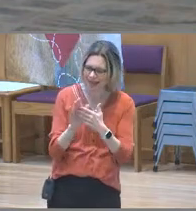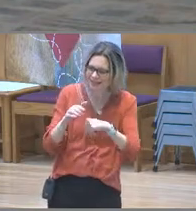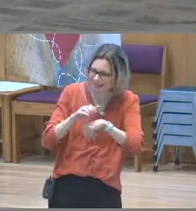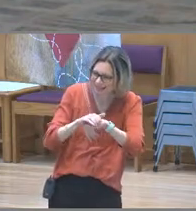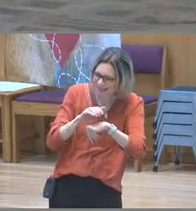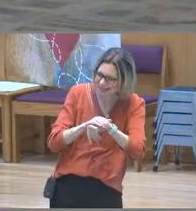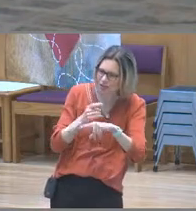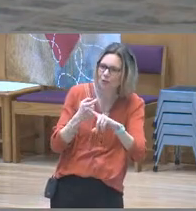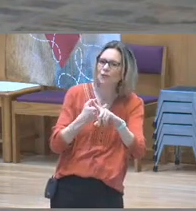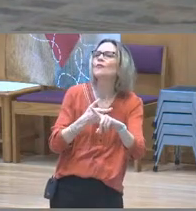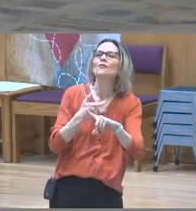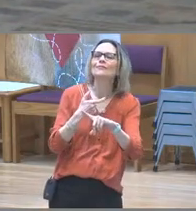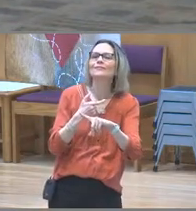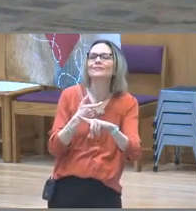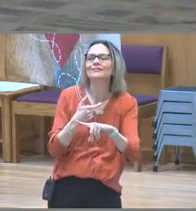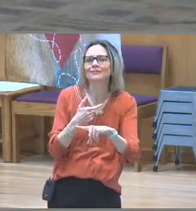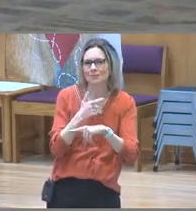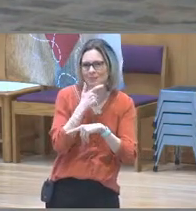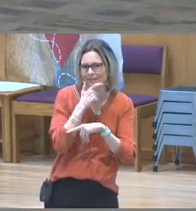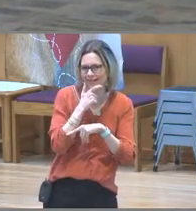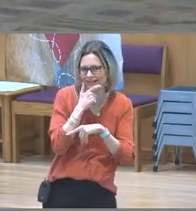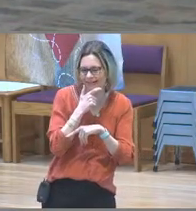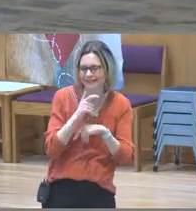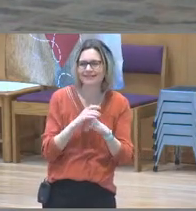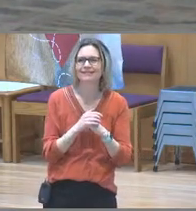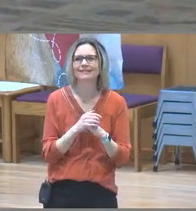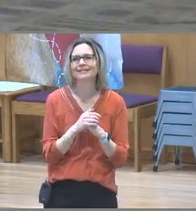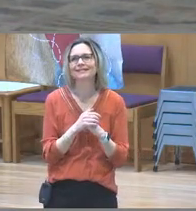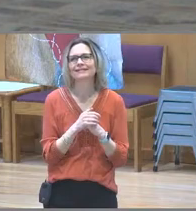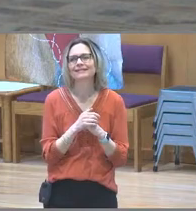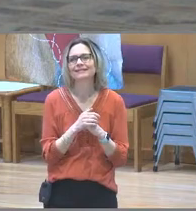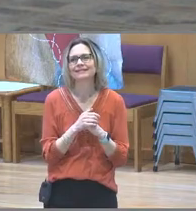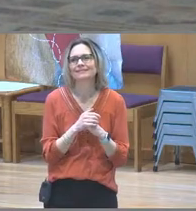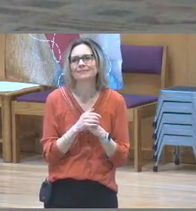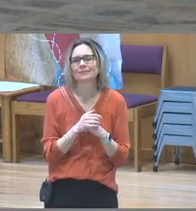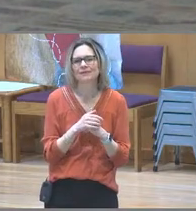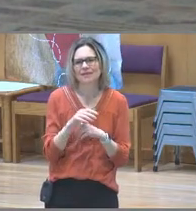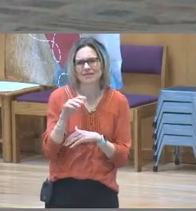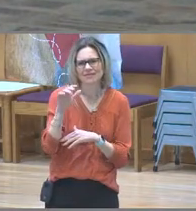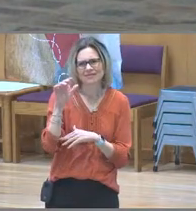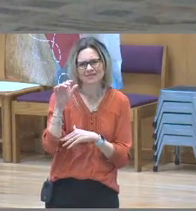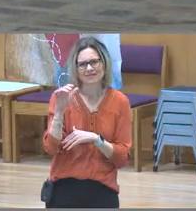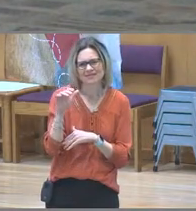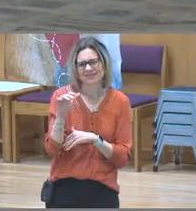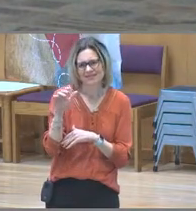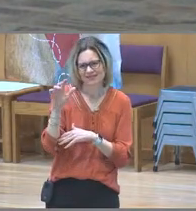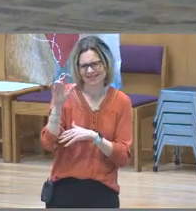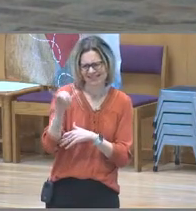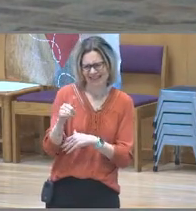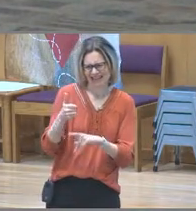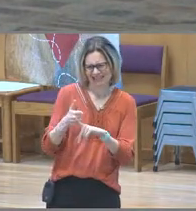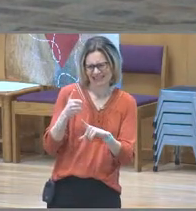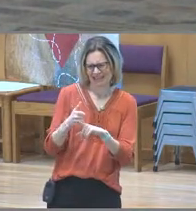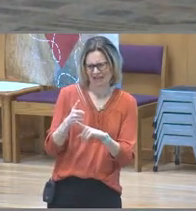England, it would be something like, that was a bunch of rubbish.